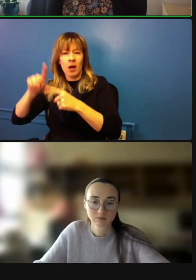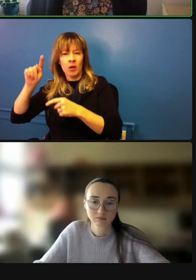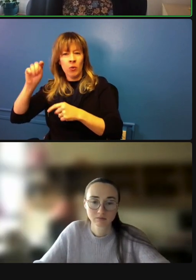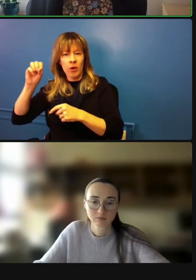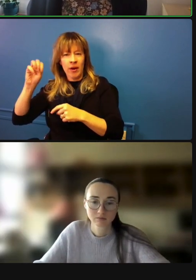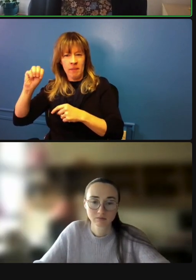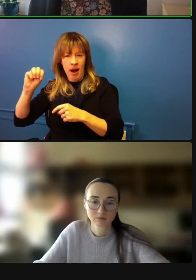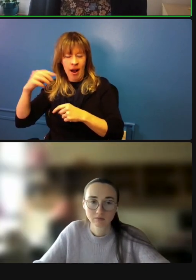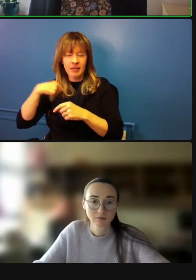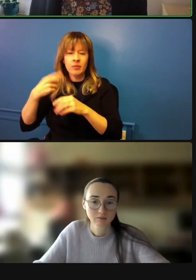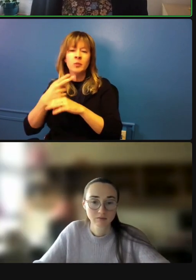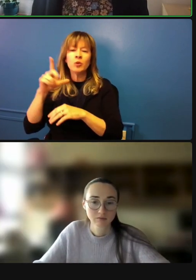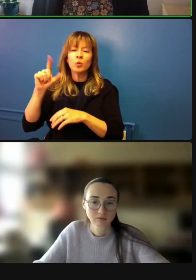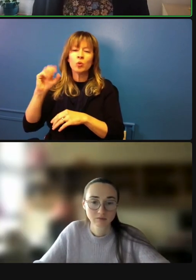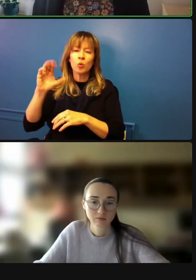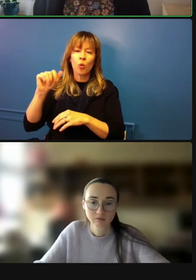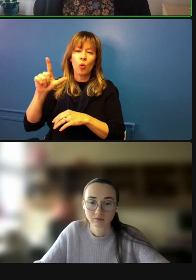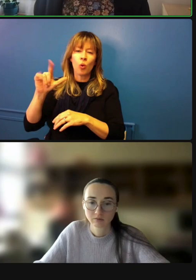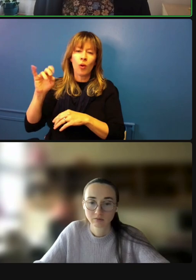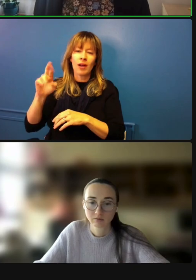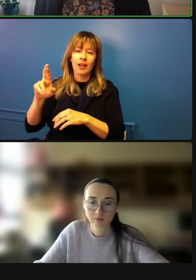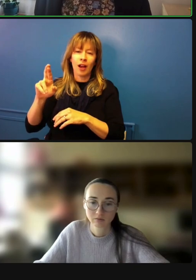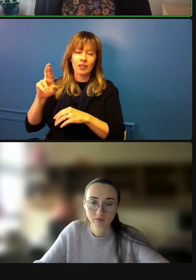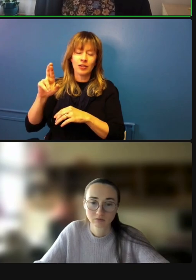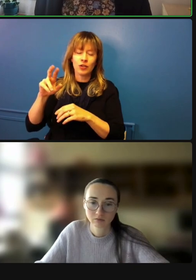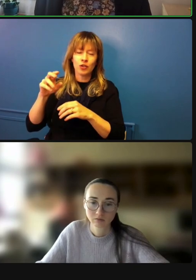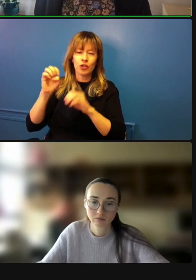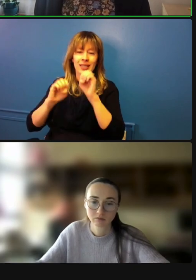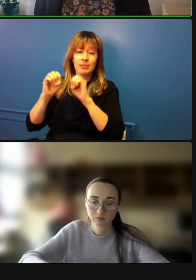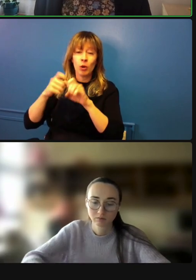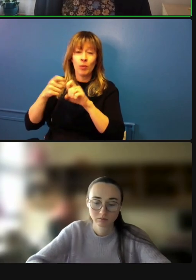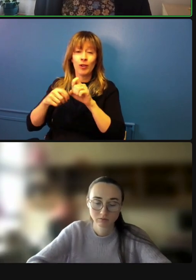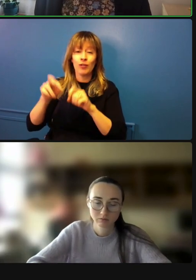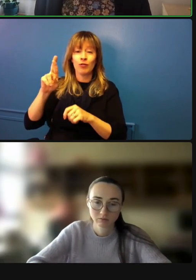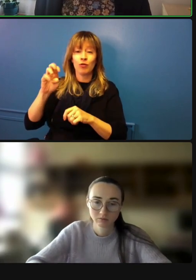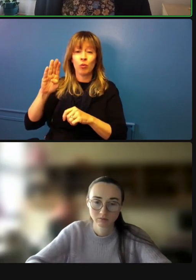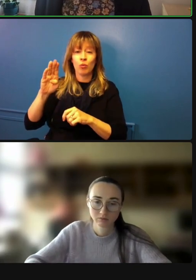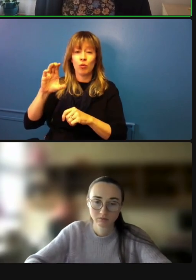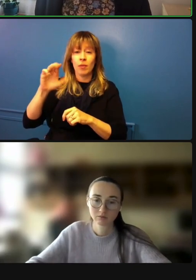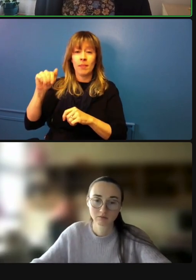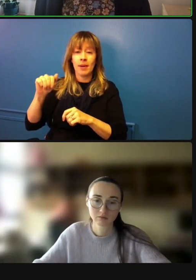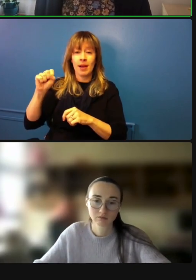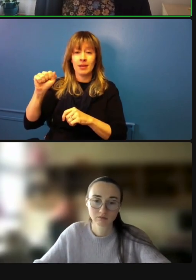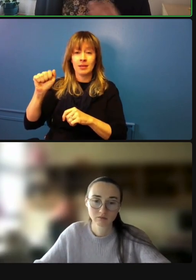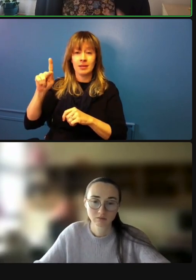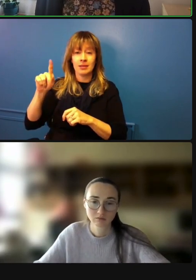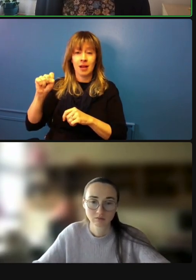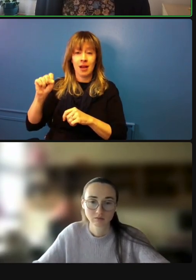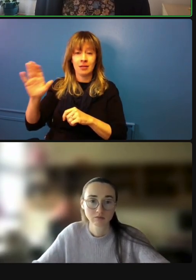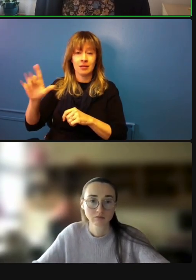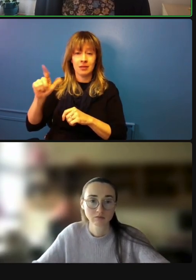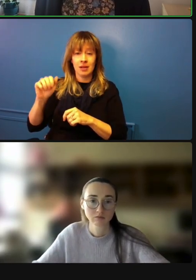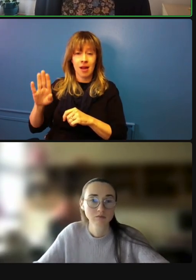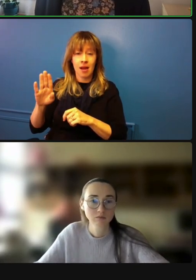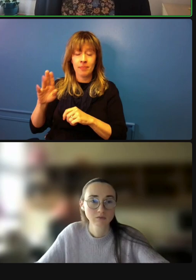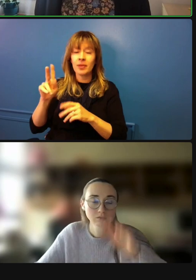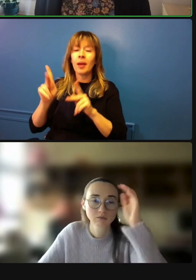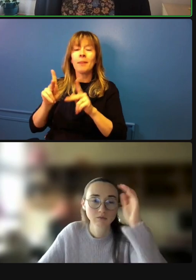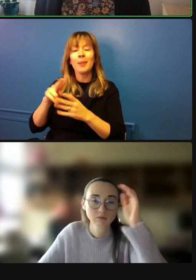the localizer experiment from Rebecca Sachs's lab, where people read stories that